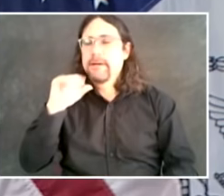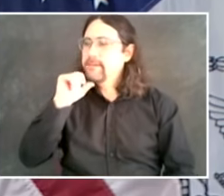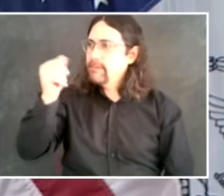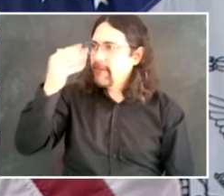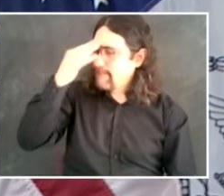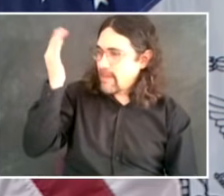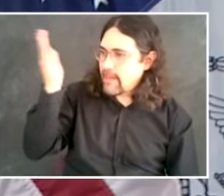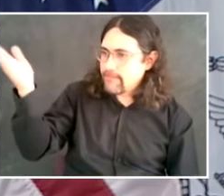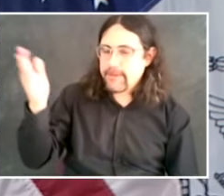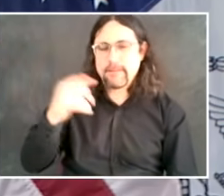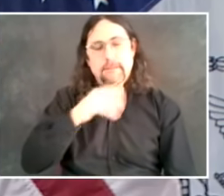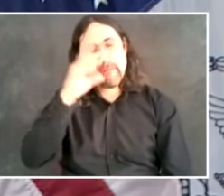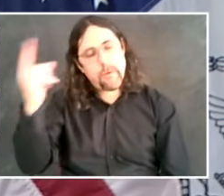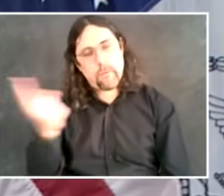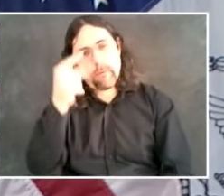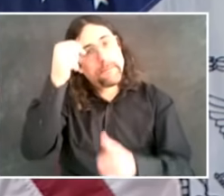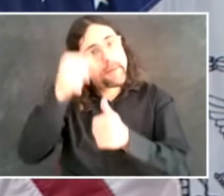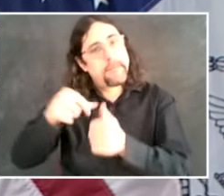Now,